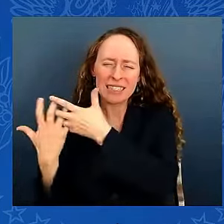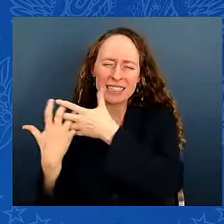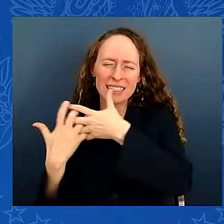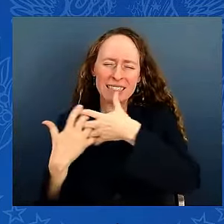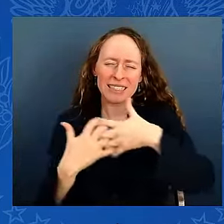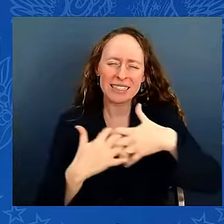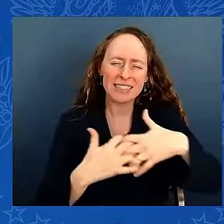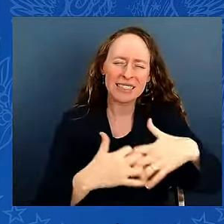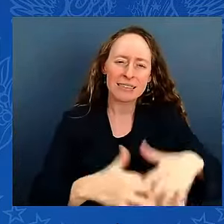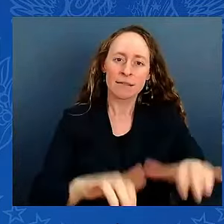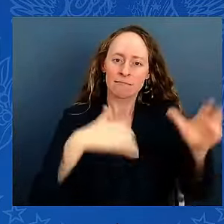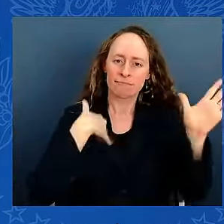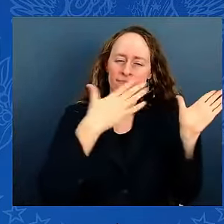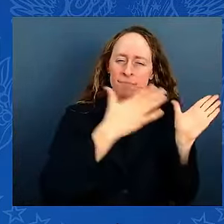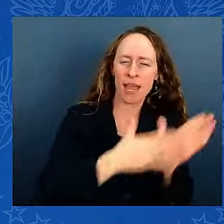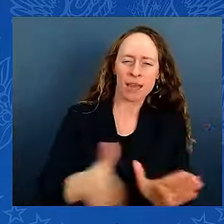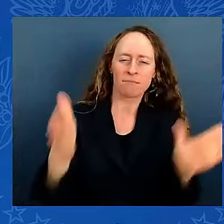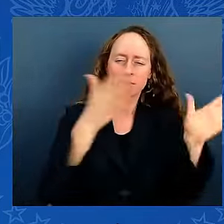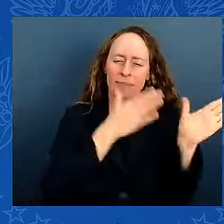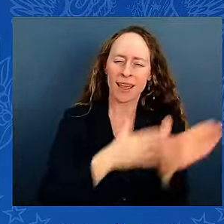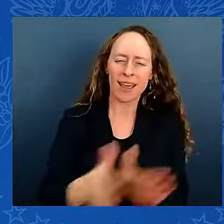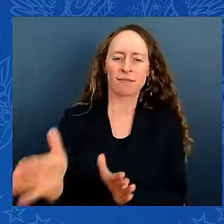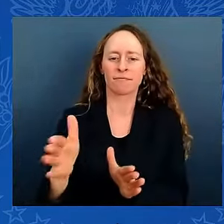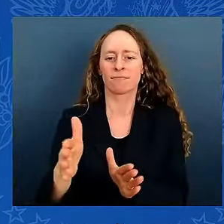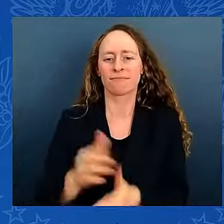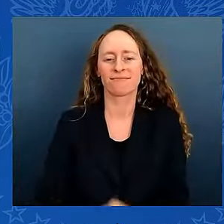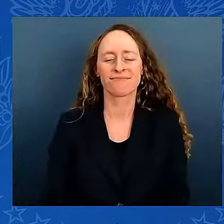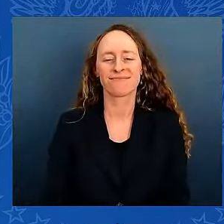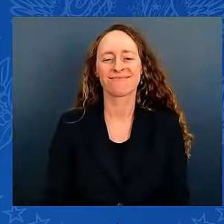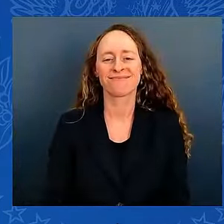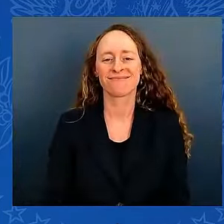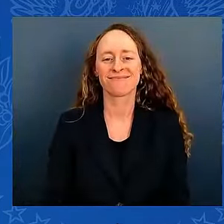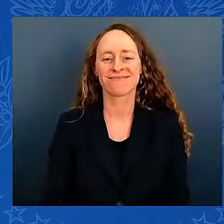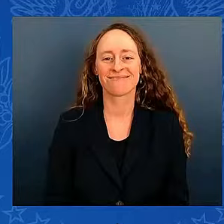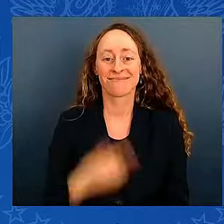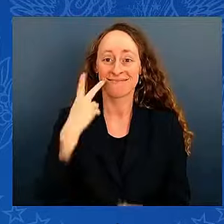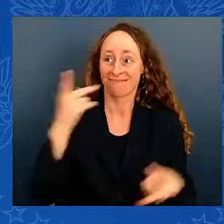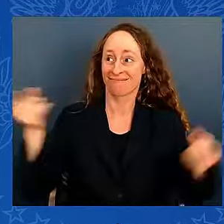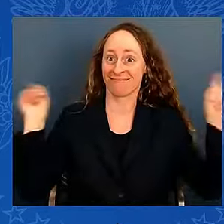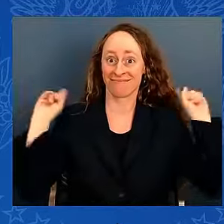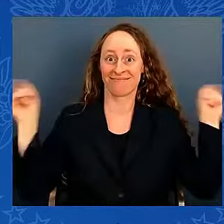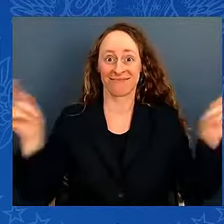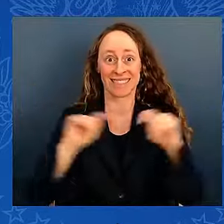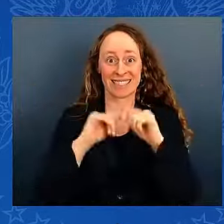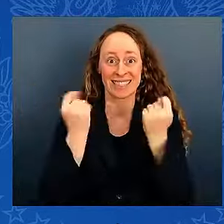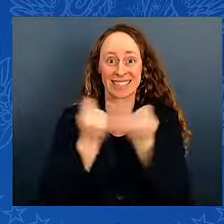Team USA are men and women who served in our nation's armed forces.